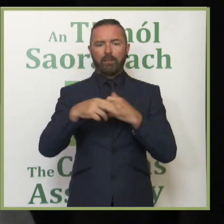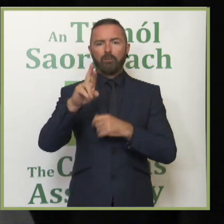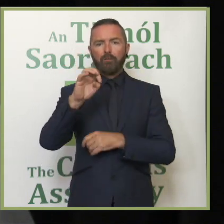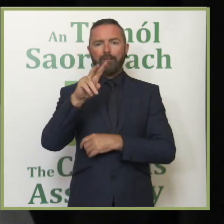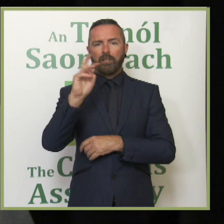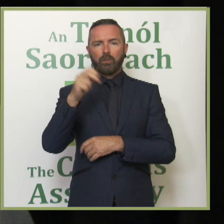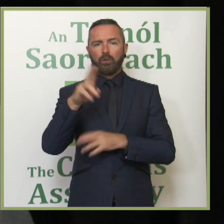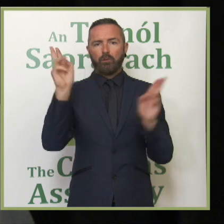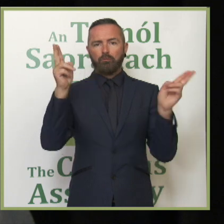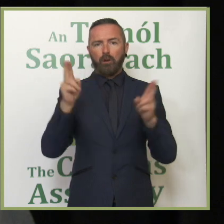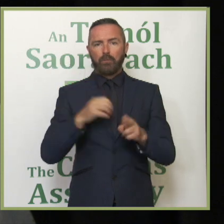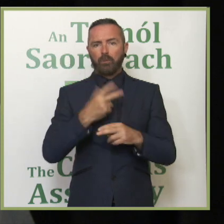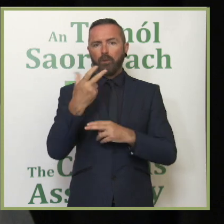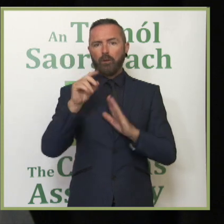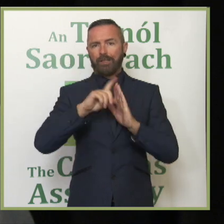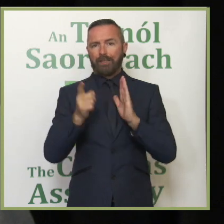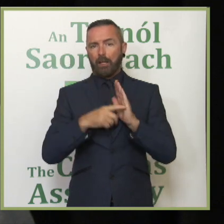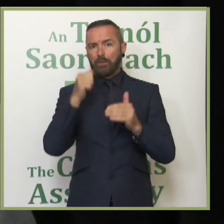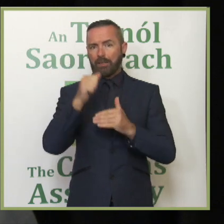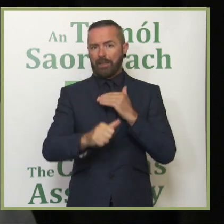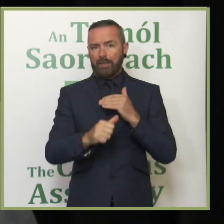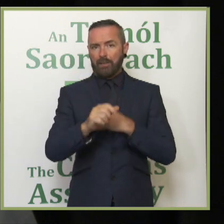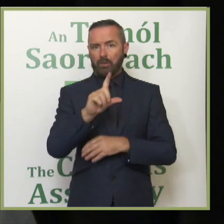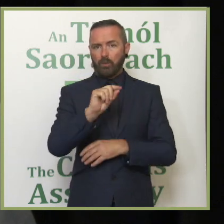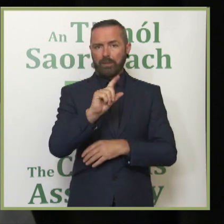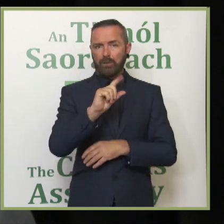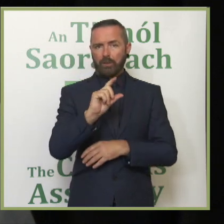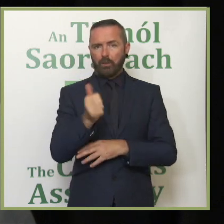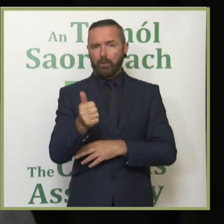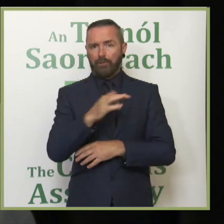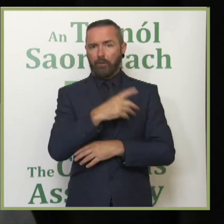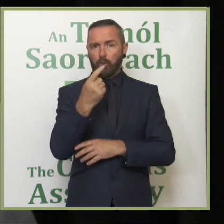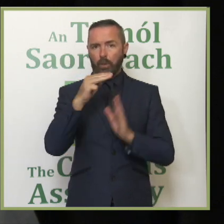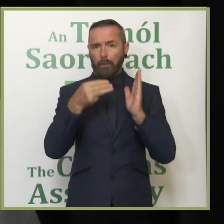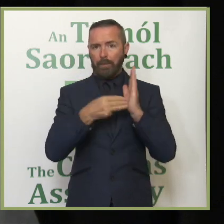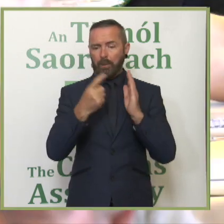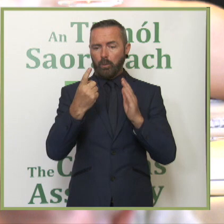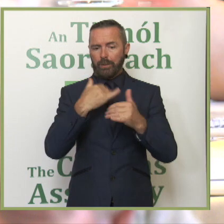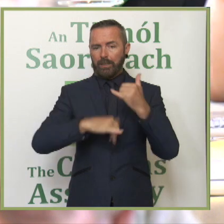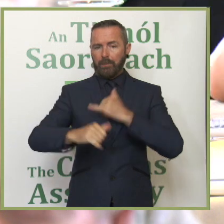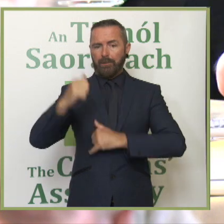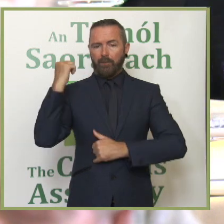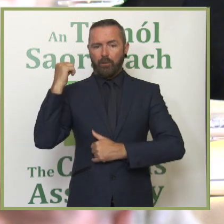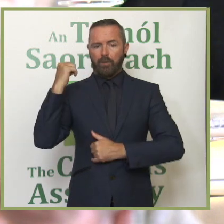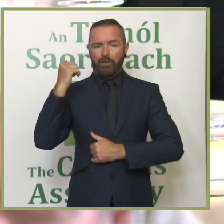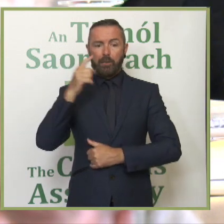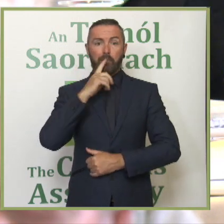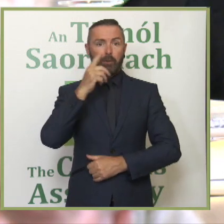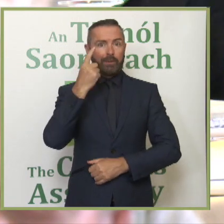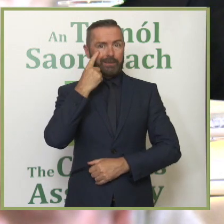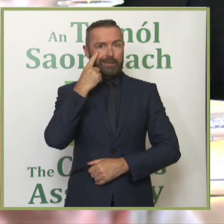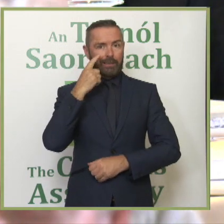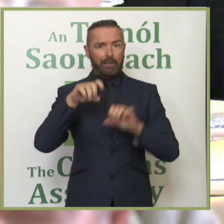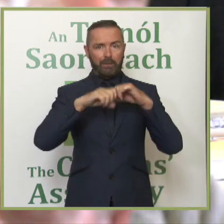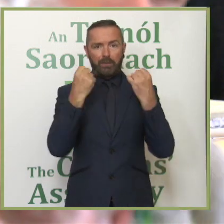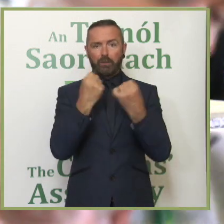to €30,000 a day in 2021, down from $1 million a day in 2020. But we're seeing that social